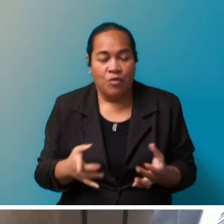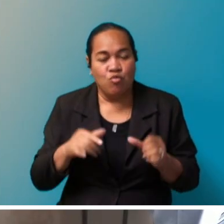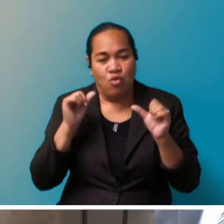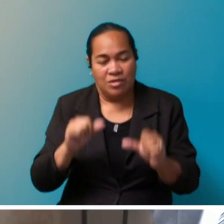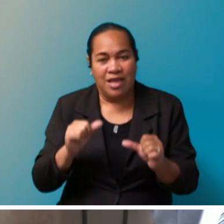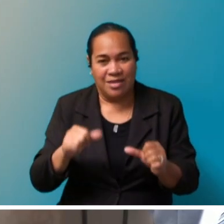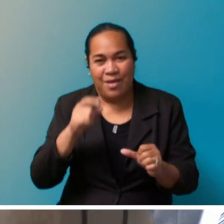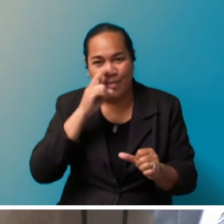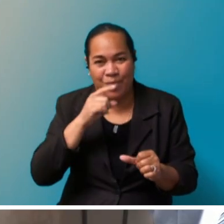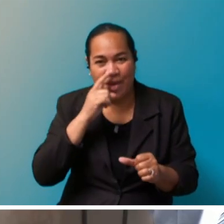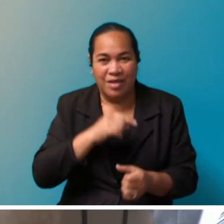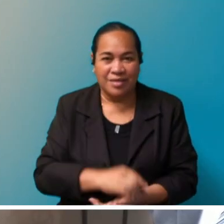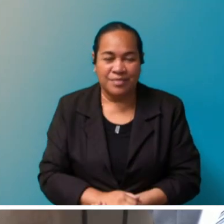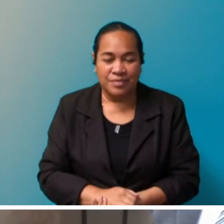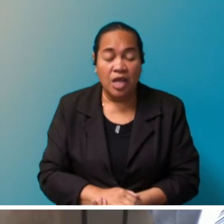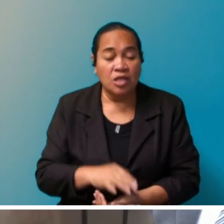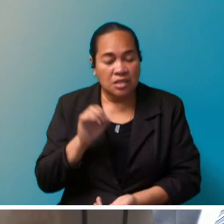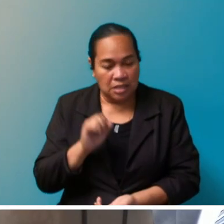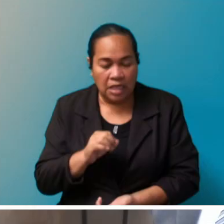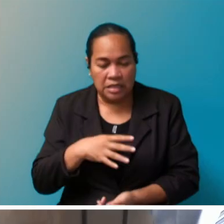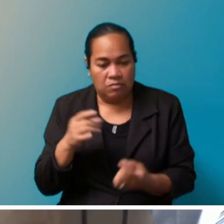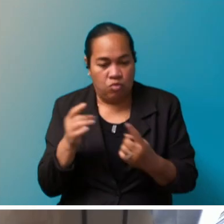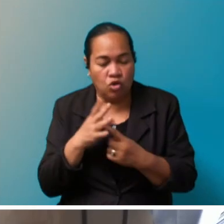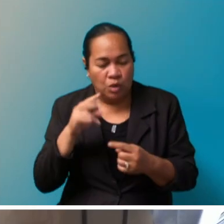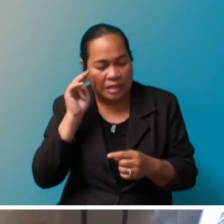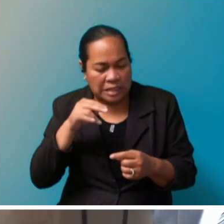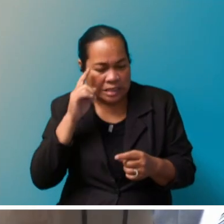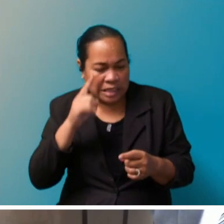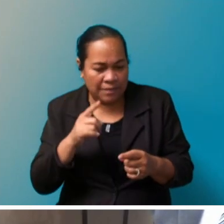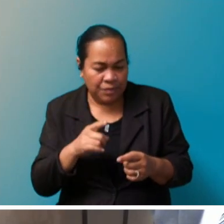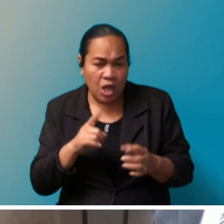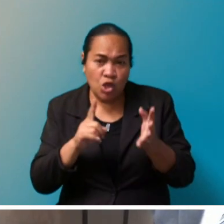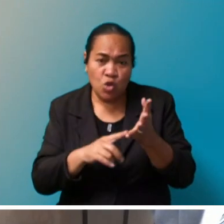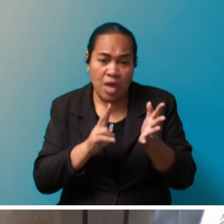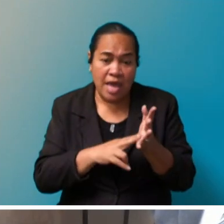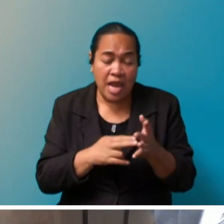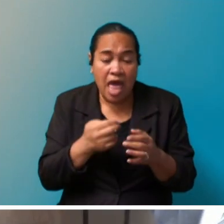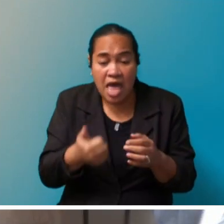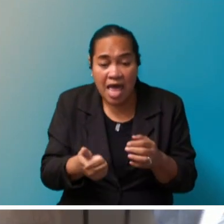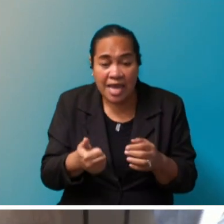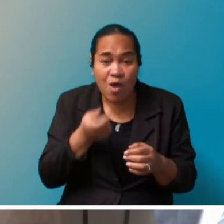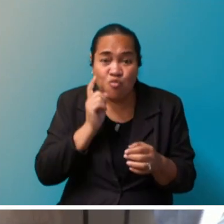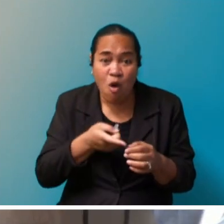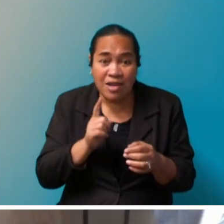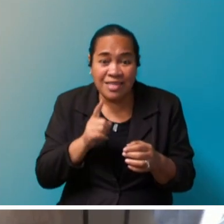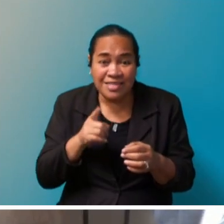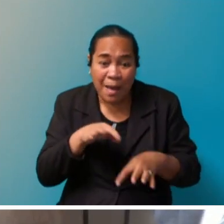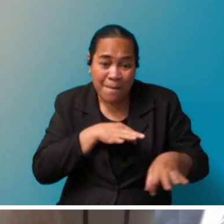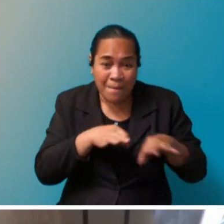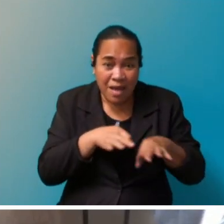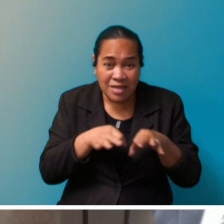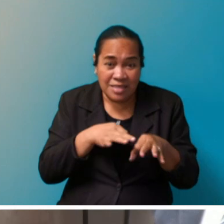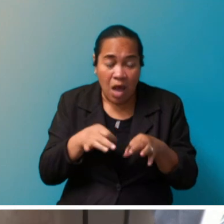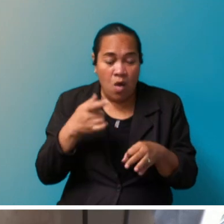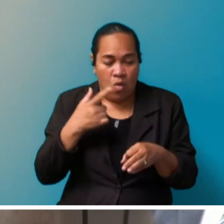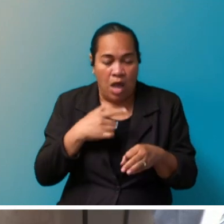development. And recognizing this global priority, the United Nations launched the Early Warnings for All initiative, aiming to ensure that